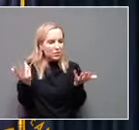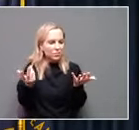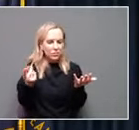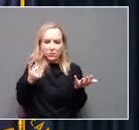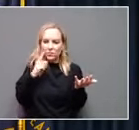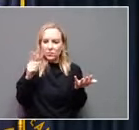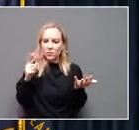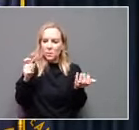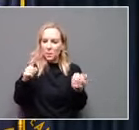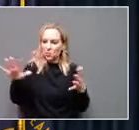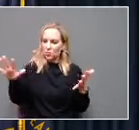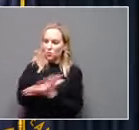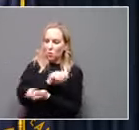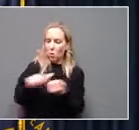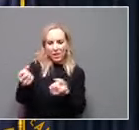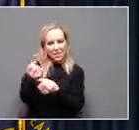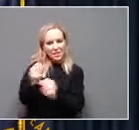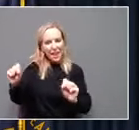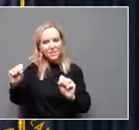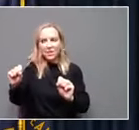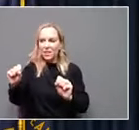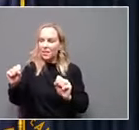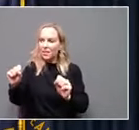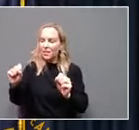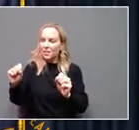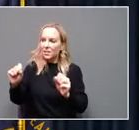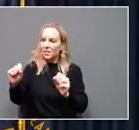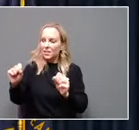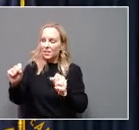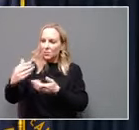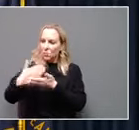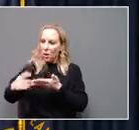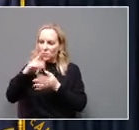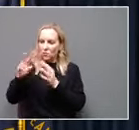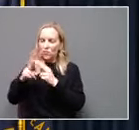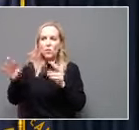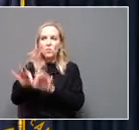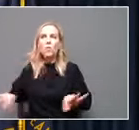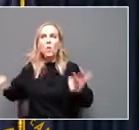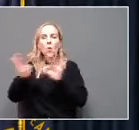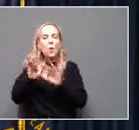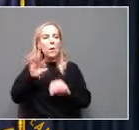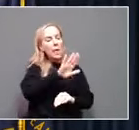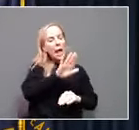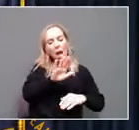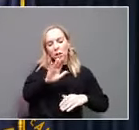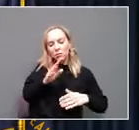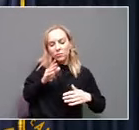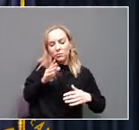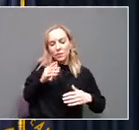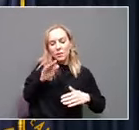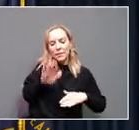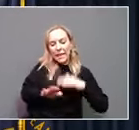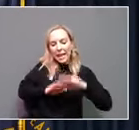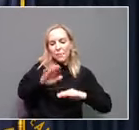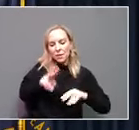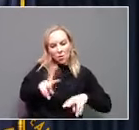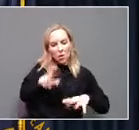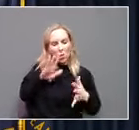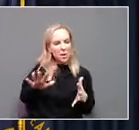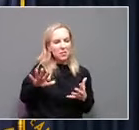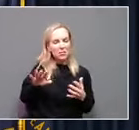destroy a safety net that is critically important, and that the steps that they're looking at taking will depopulate parts of Eastern and